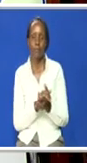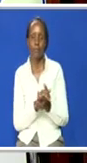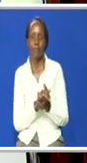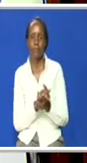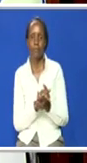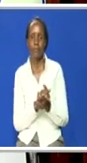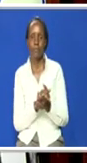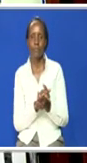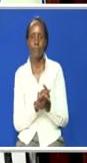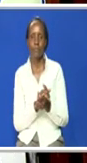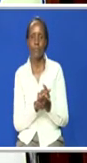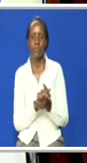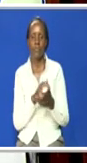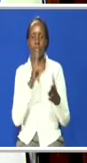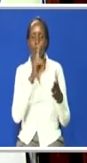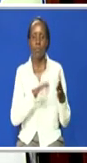What is